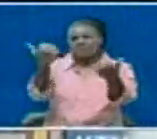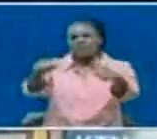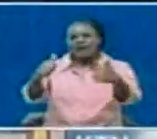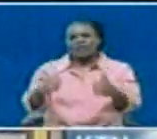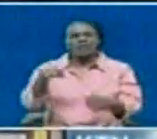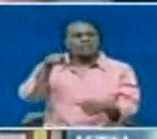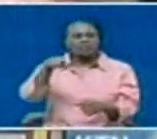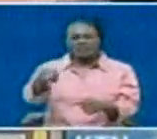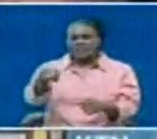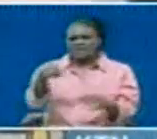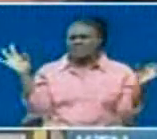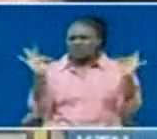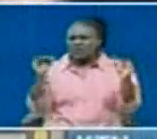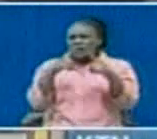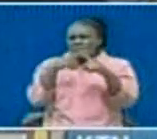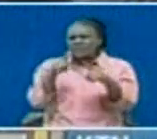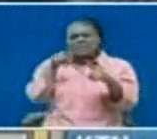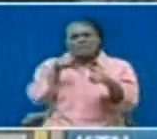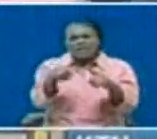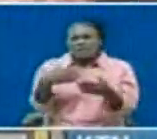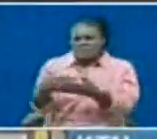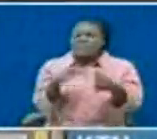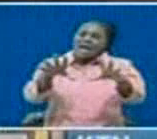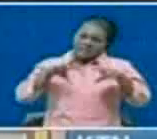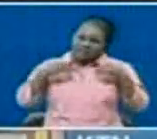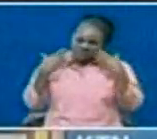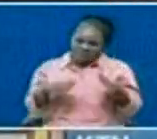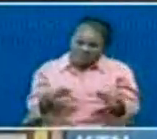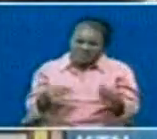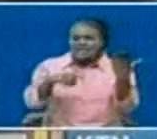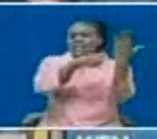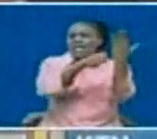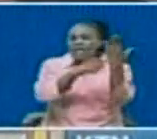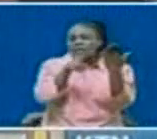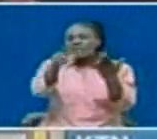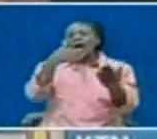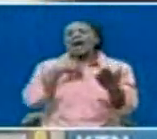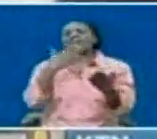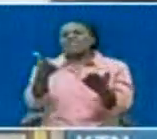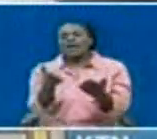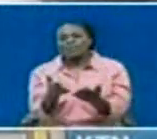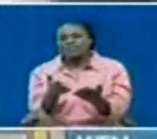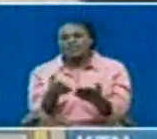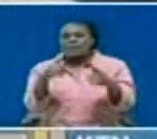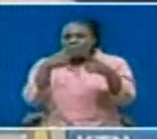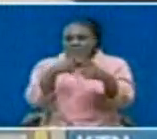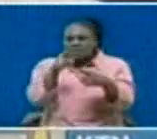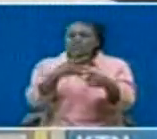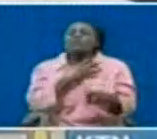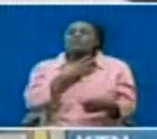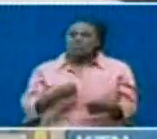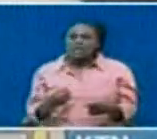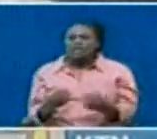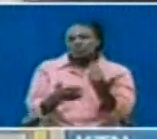seemed somewhat fazed but said he would accept the baby as he's seen as it is that the tag identified him as the father. He said he's willing to bring